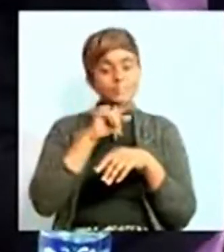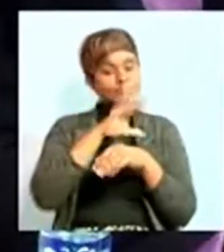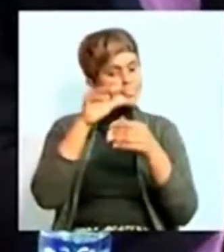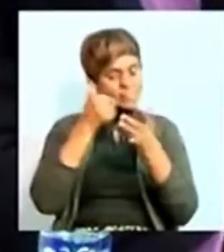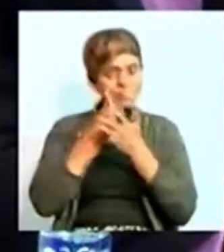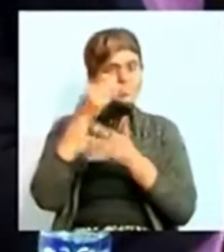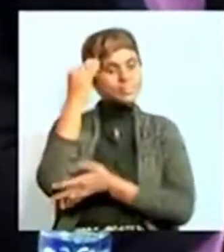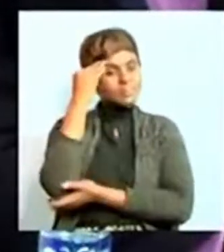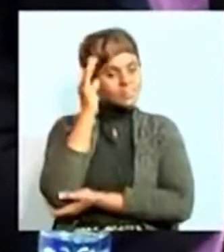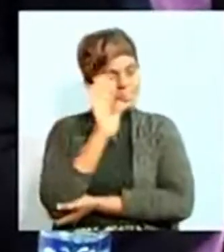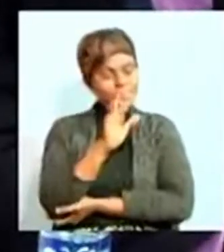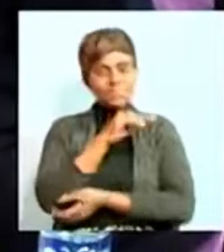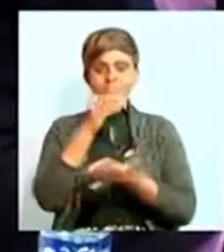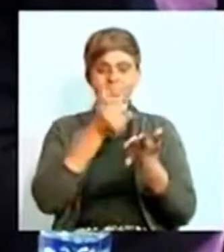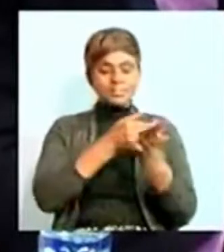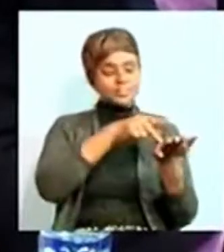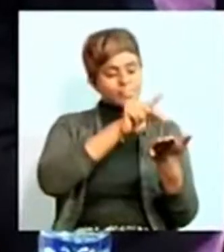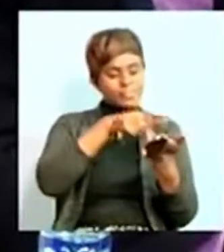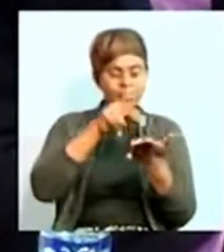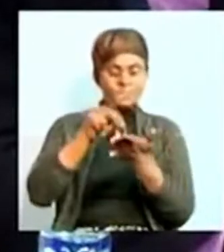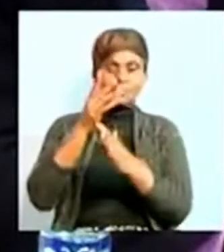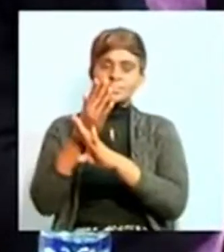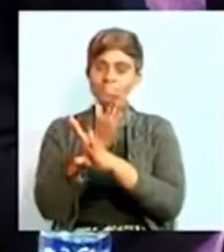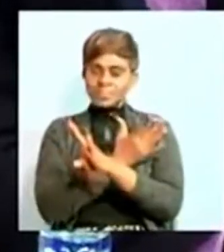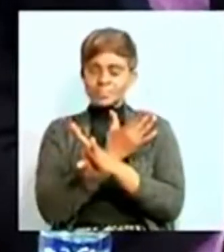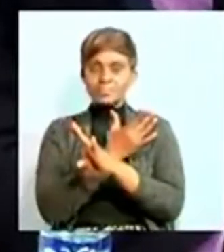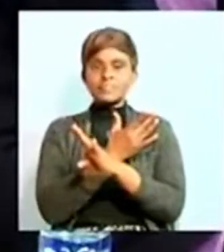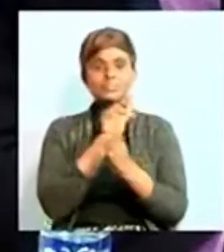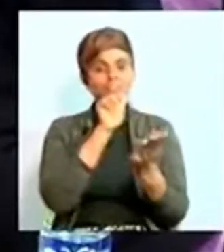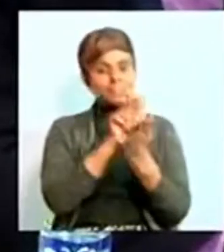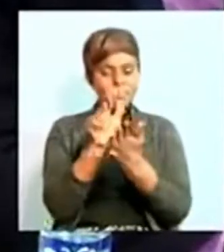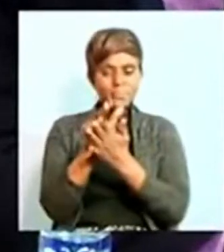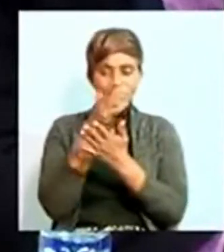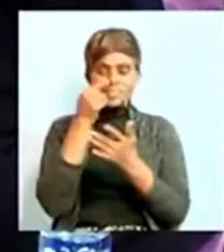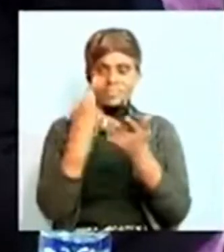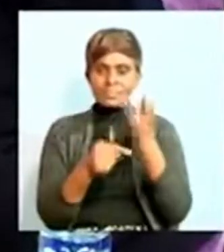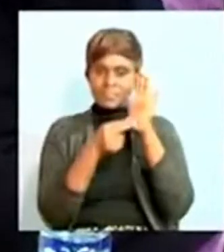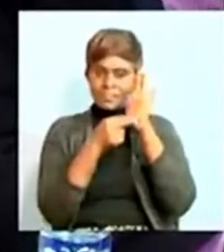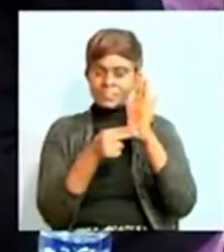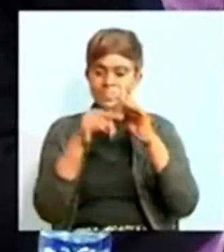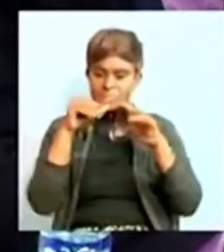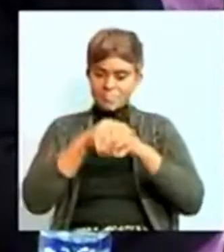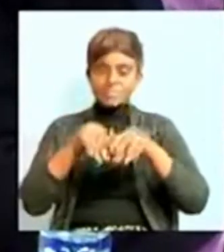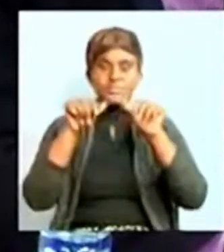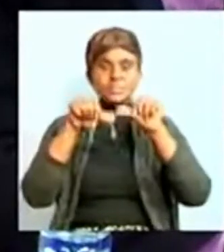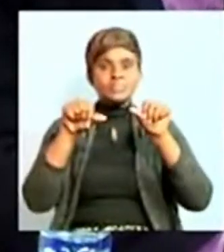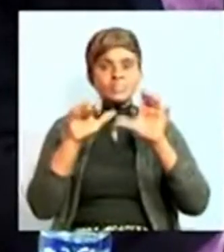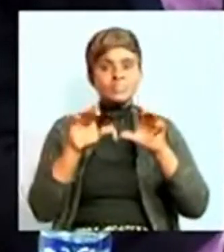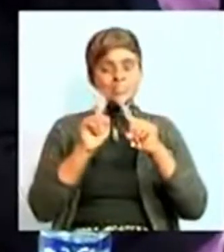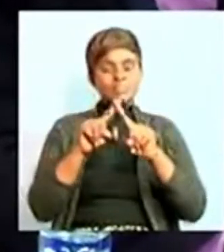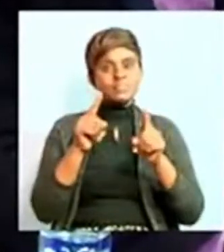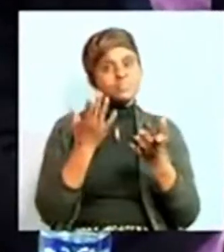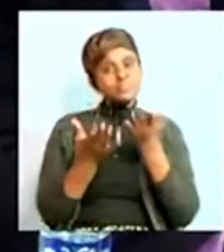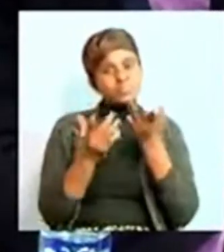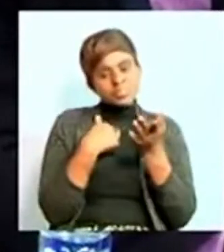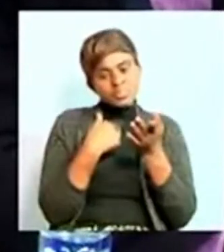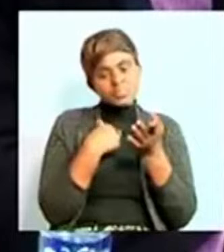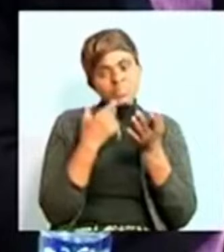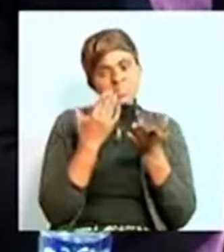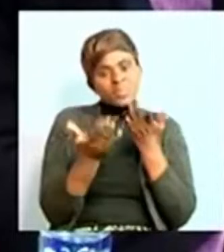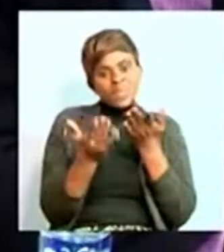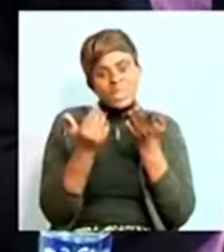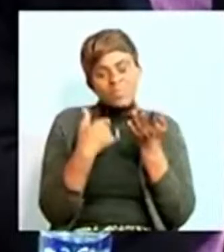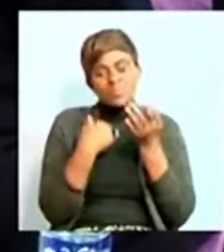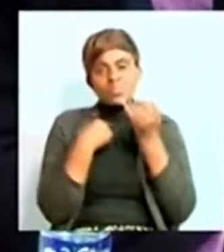practice that all payments before my approval are supposed to be availed to internal auditor. But I may wish to